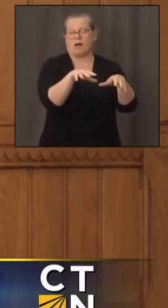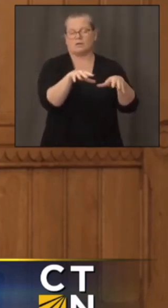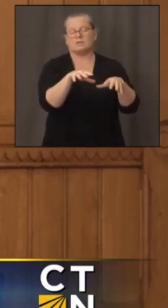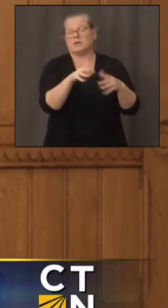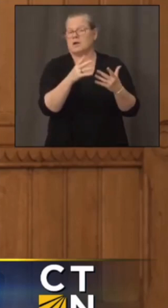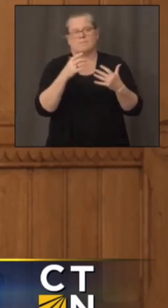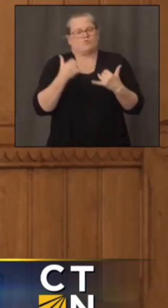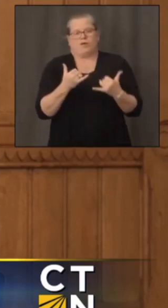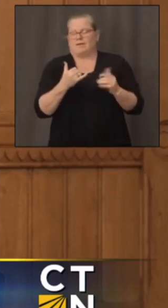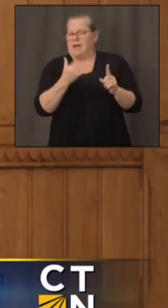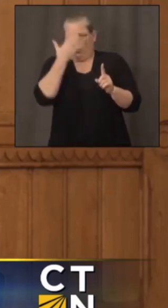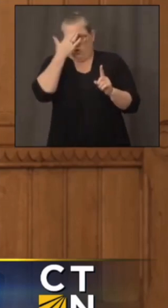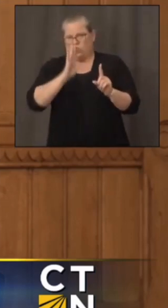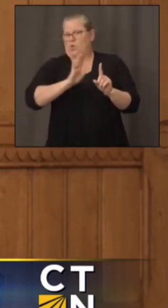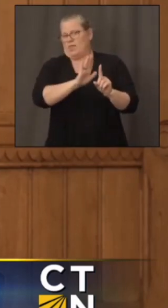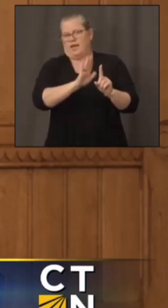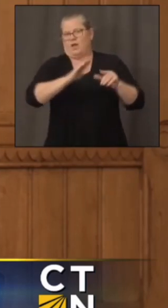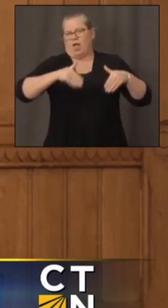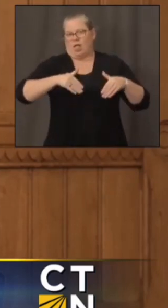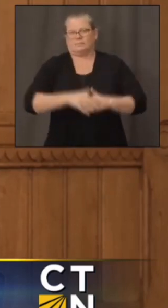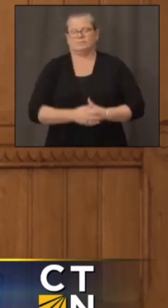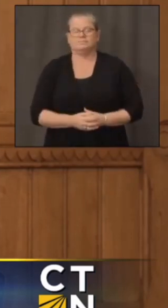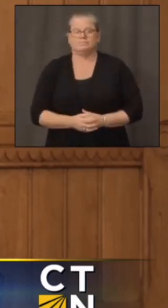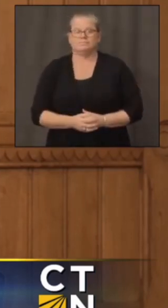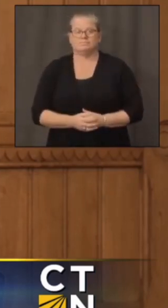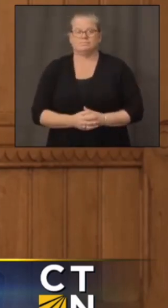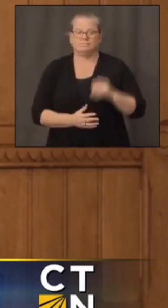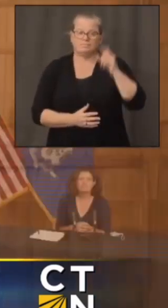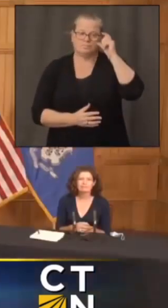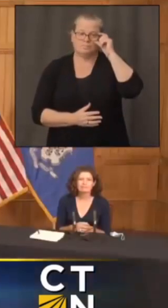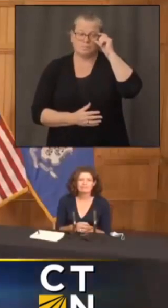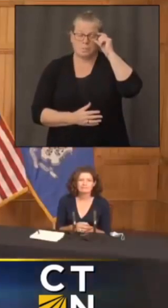but we don't have that estimate at this time.